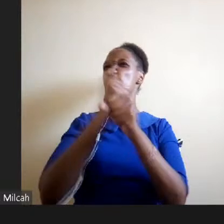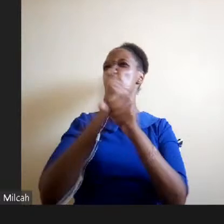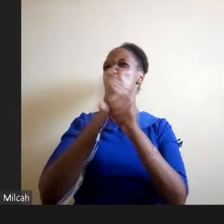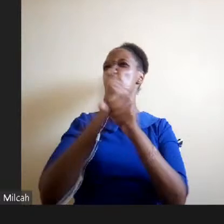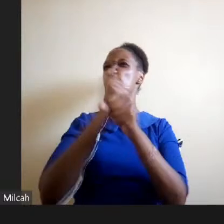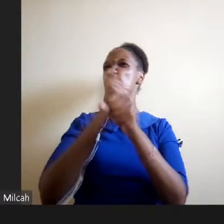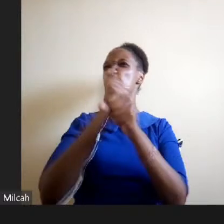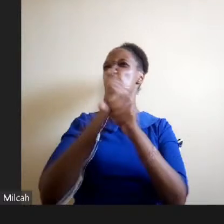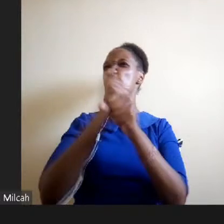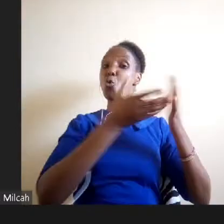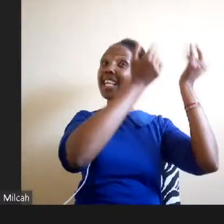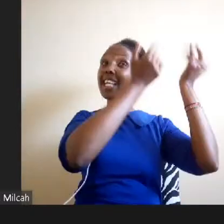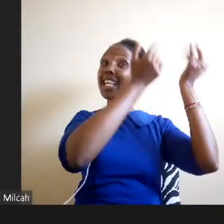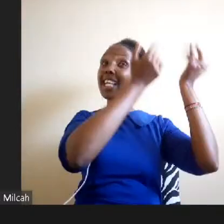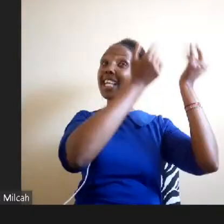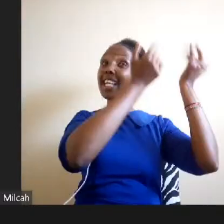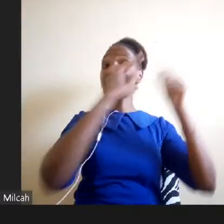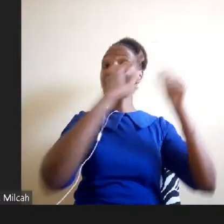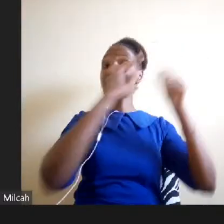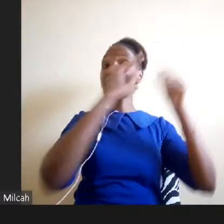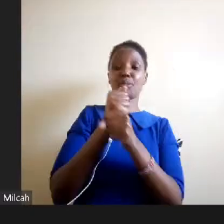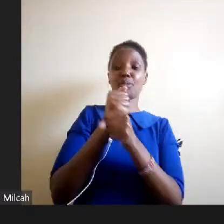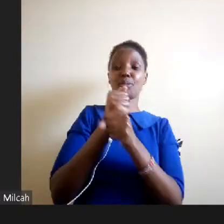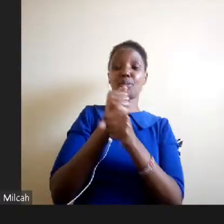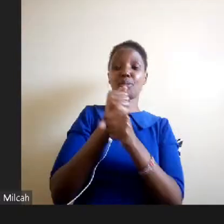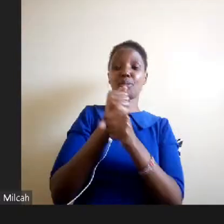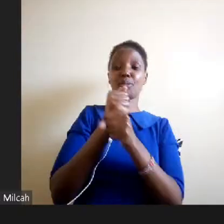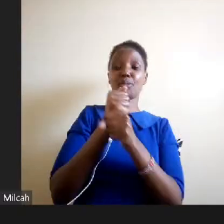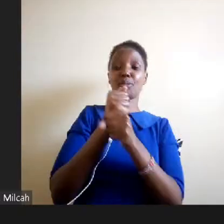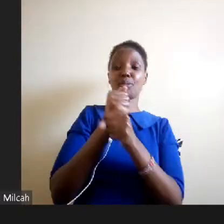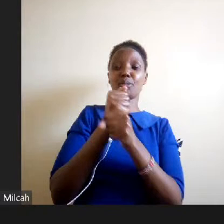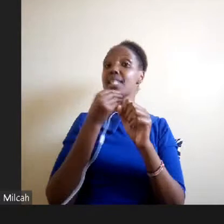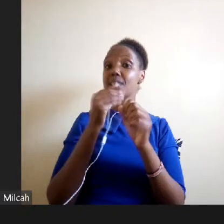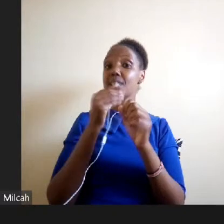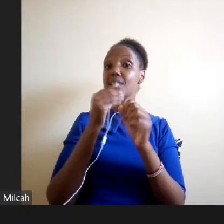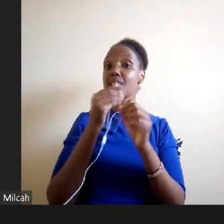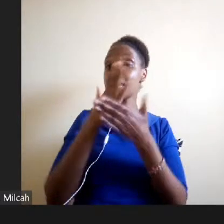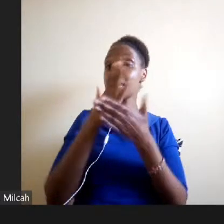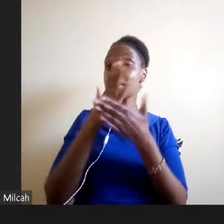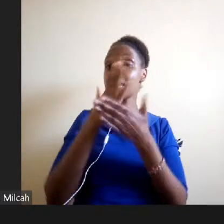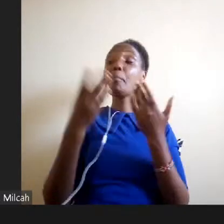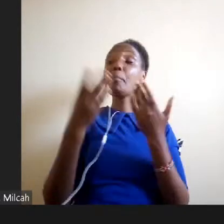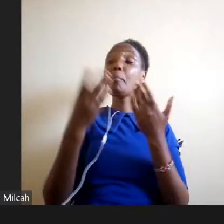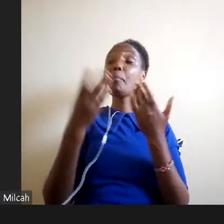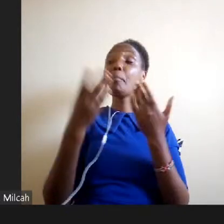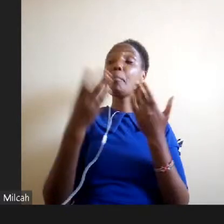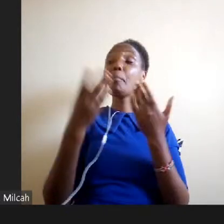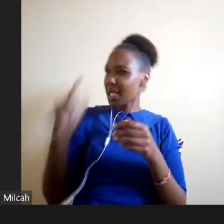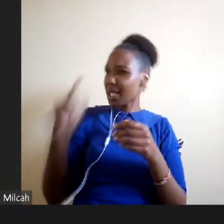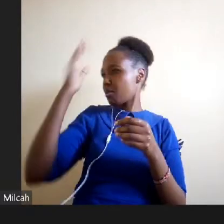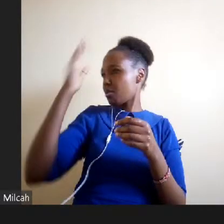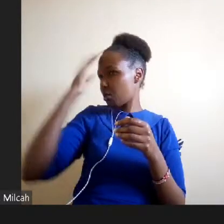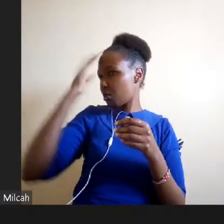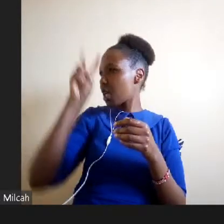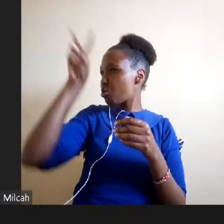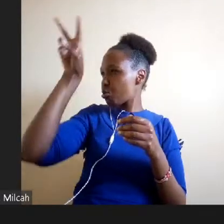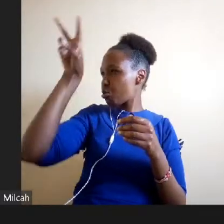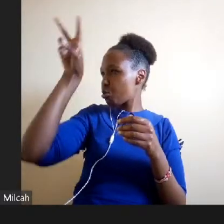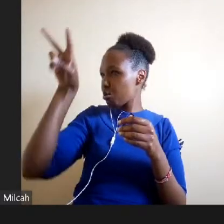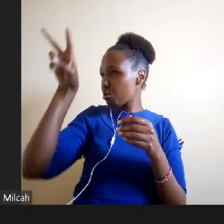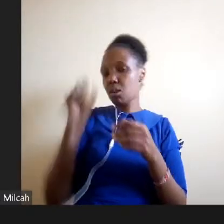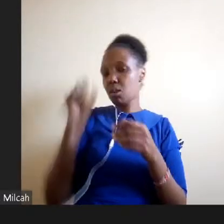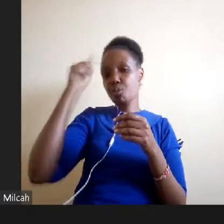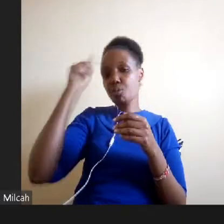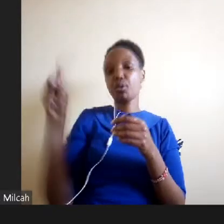at that particular time. So these are some tips that some things that we need to be able to look at as parents, to see whether our children are